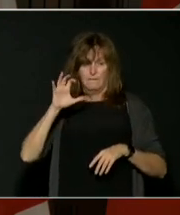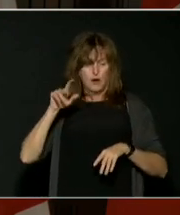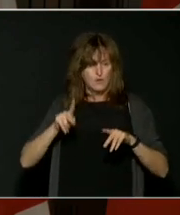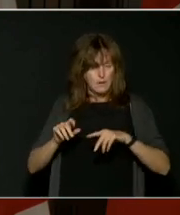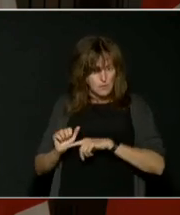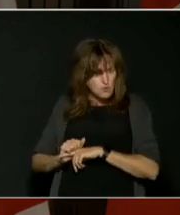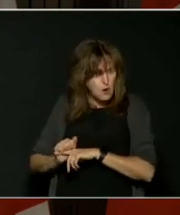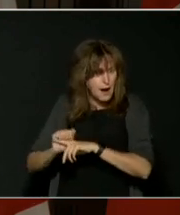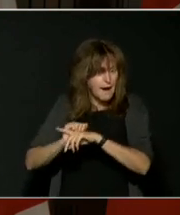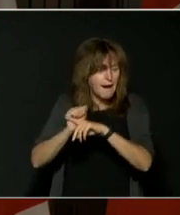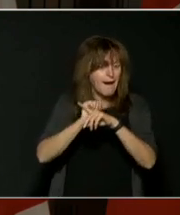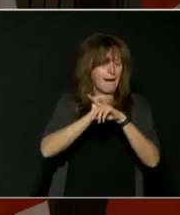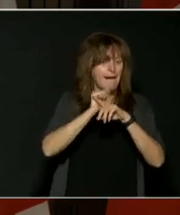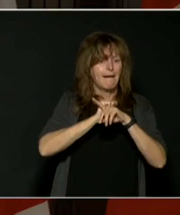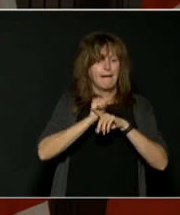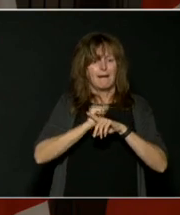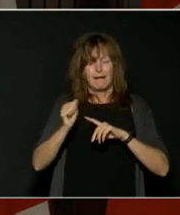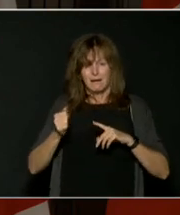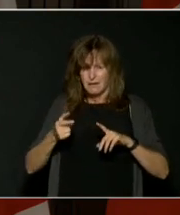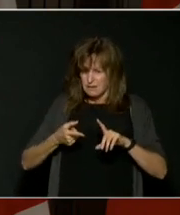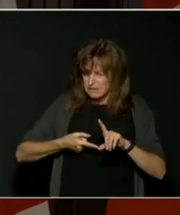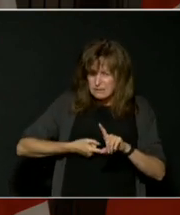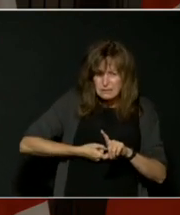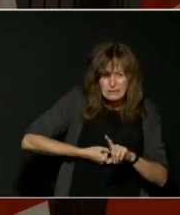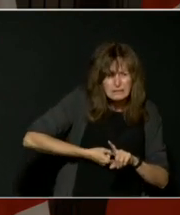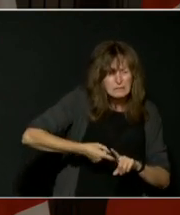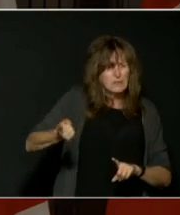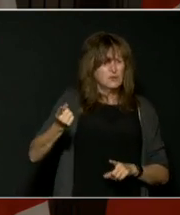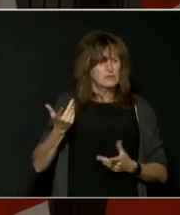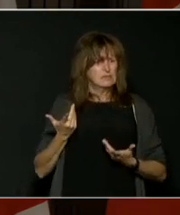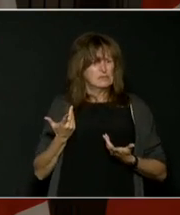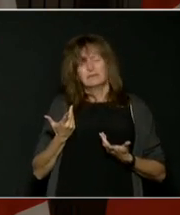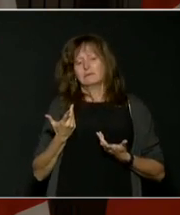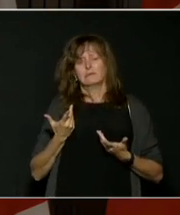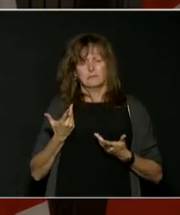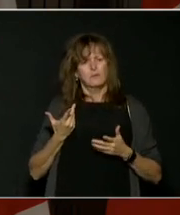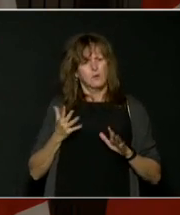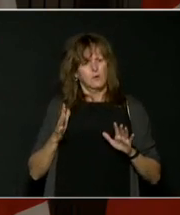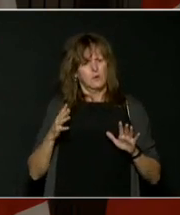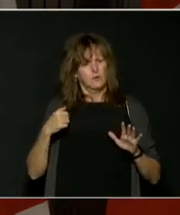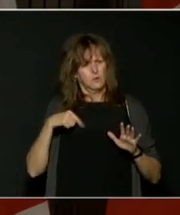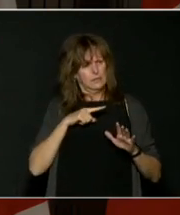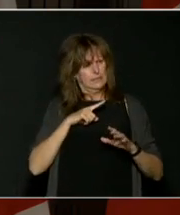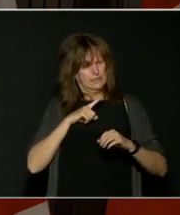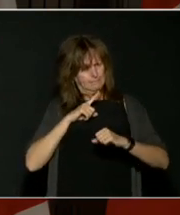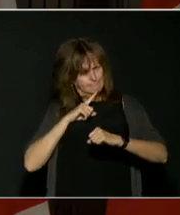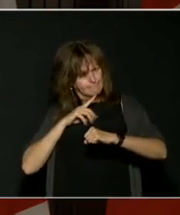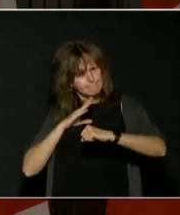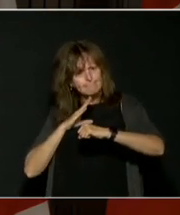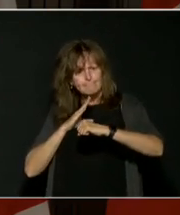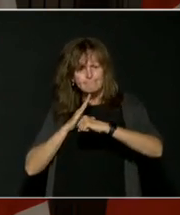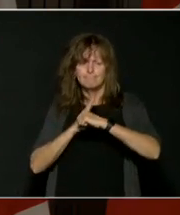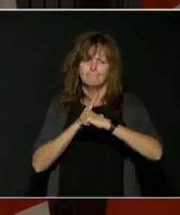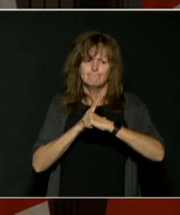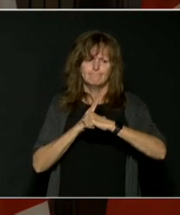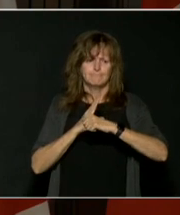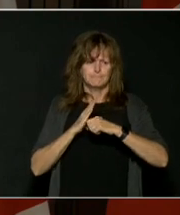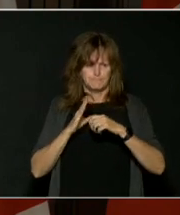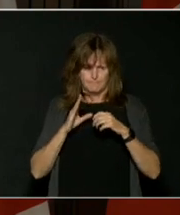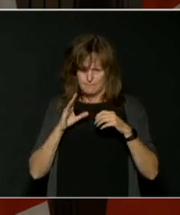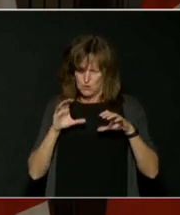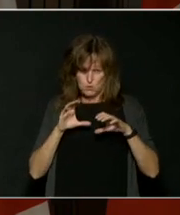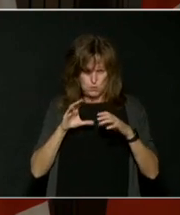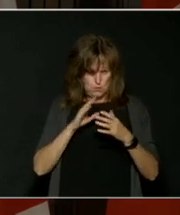skills of a very specialized service, and so we are all committed to exploring multiple different avenues of increasing the